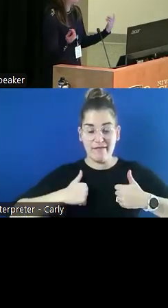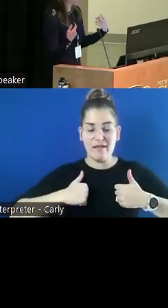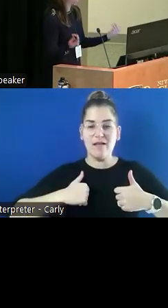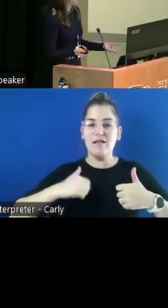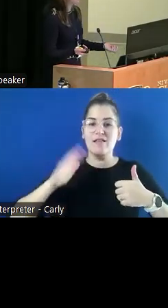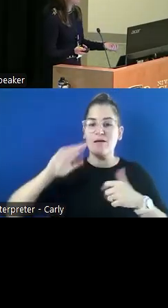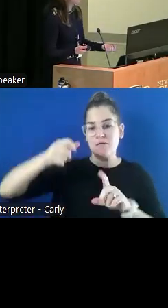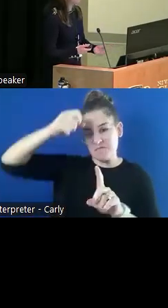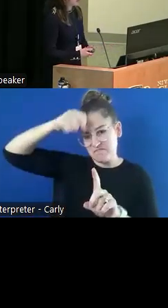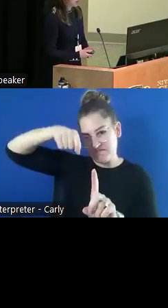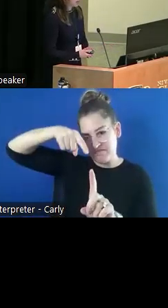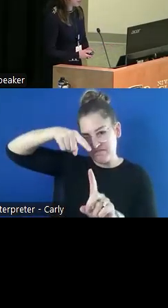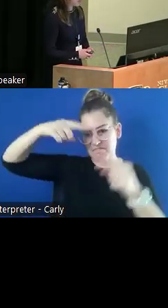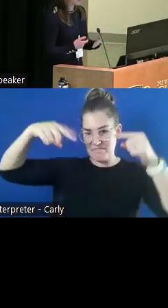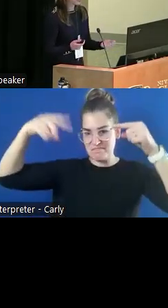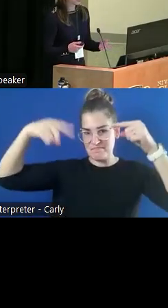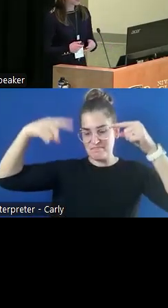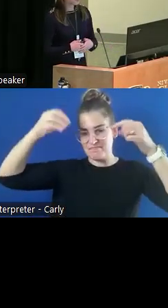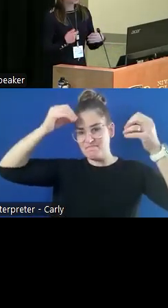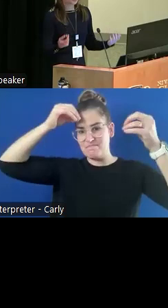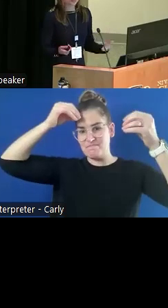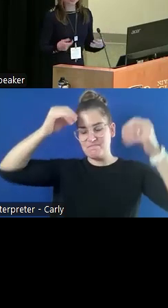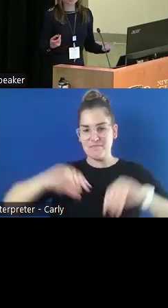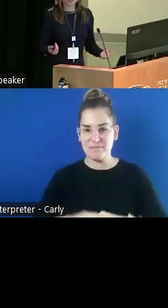cognitively stimulating. It's framed as like,